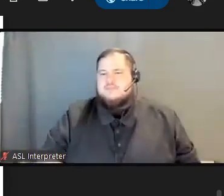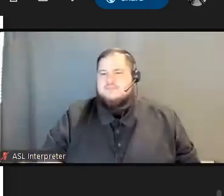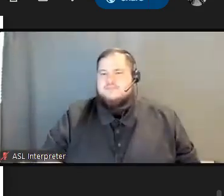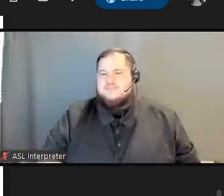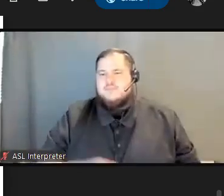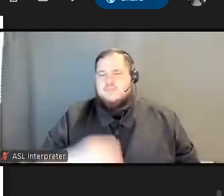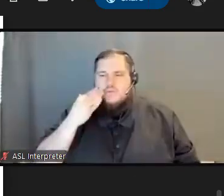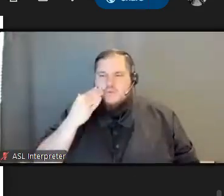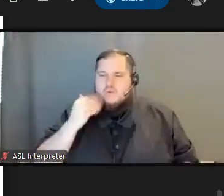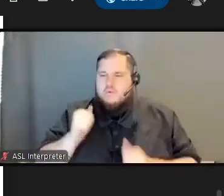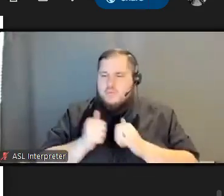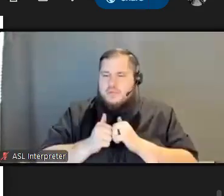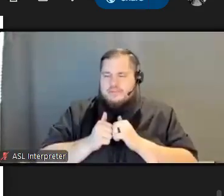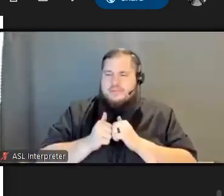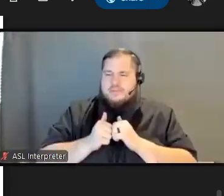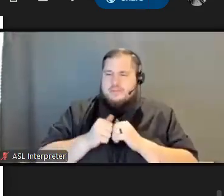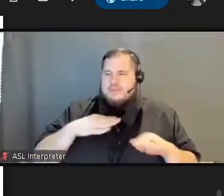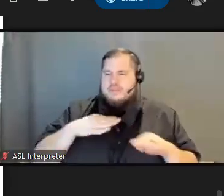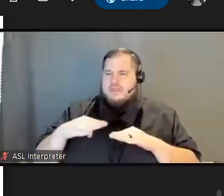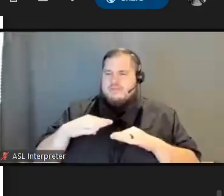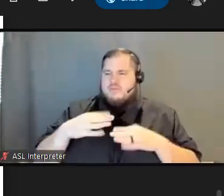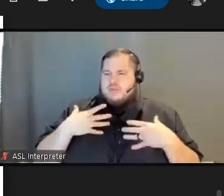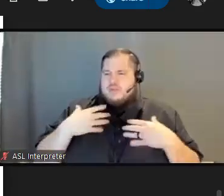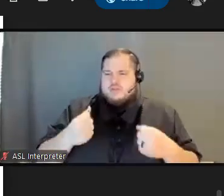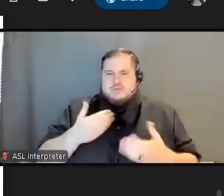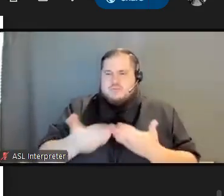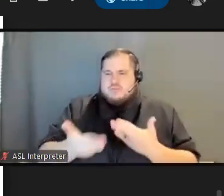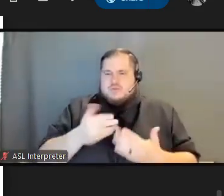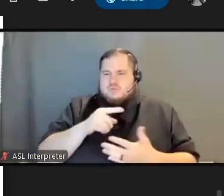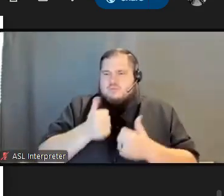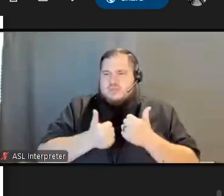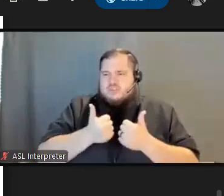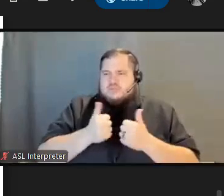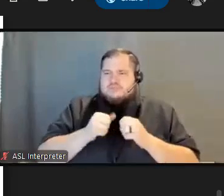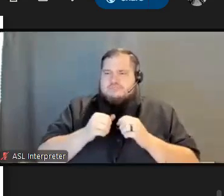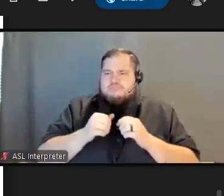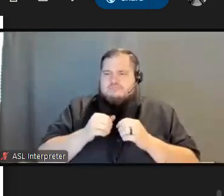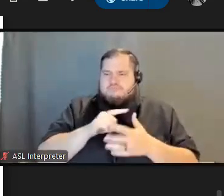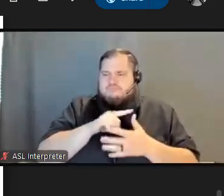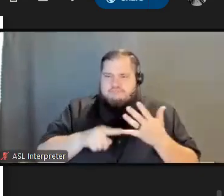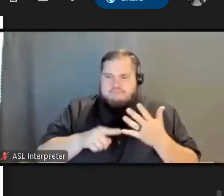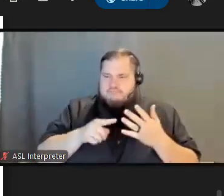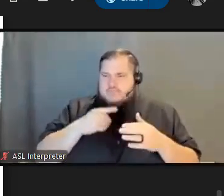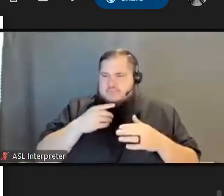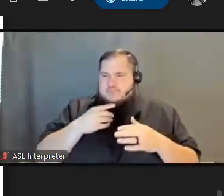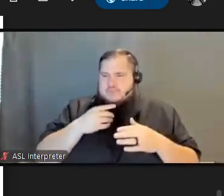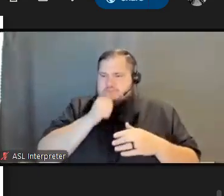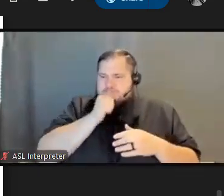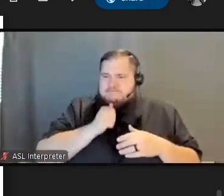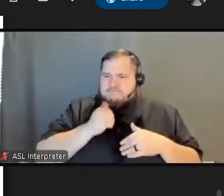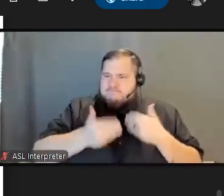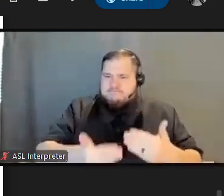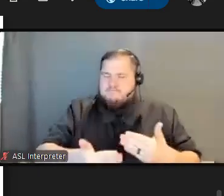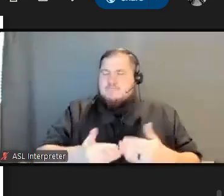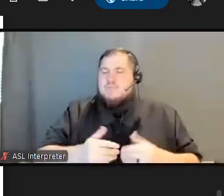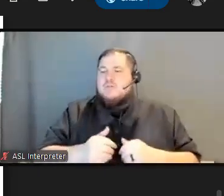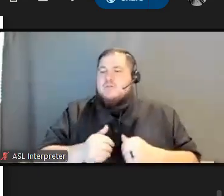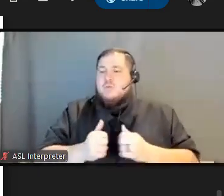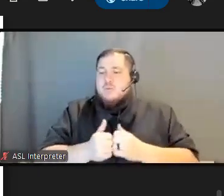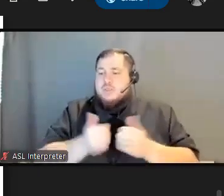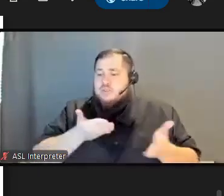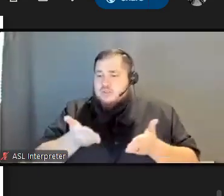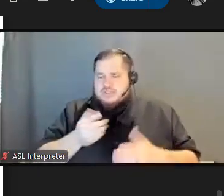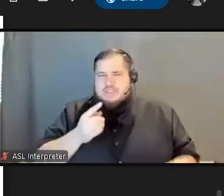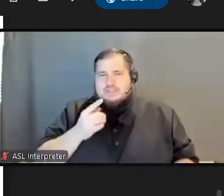with behavioral health, no matter what department they're going through, to get services, just because it does seem like there's